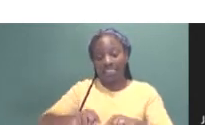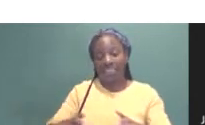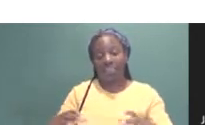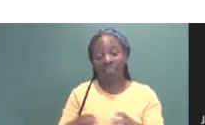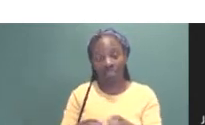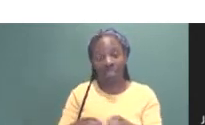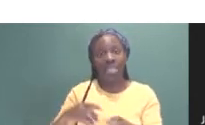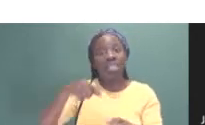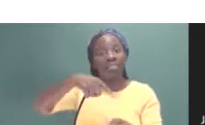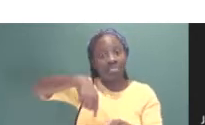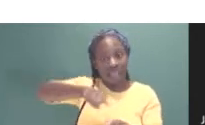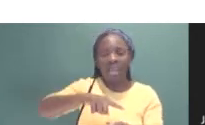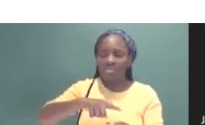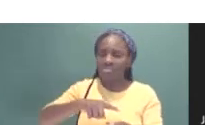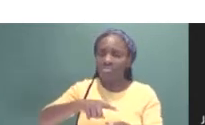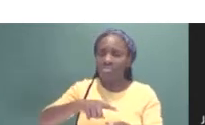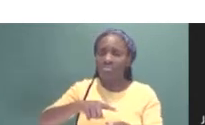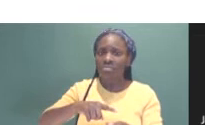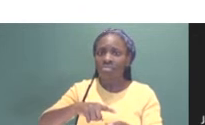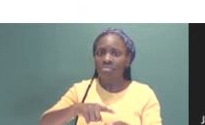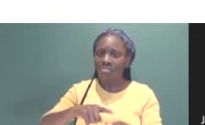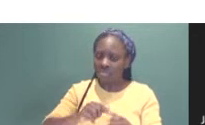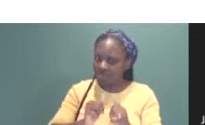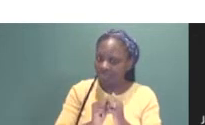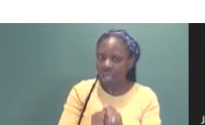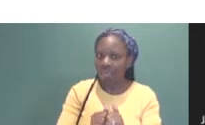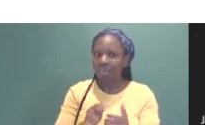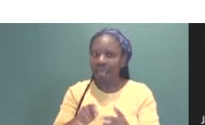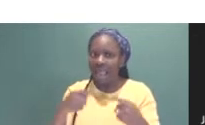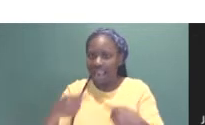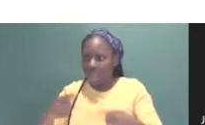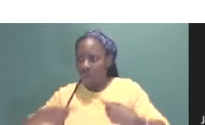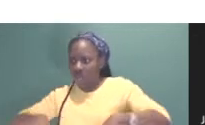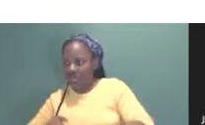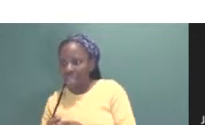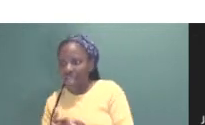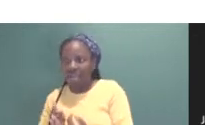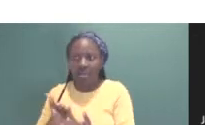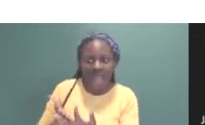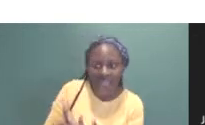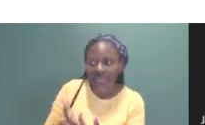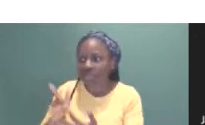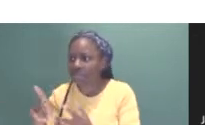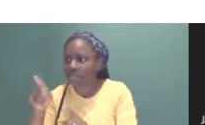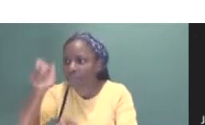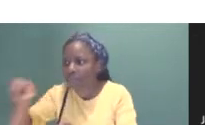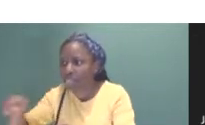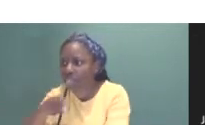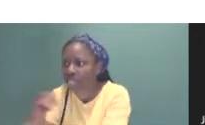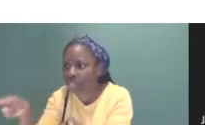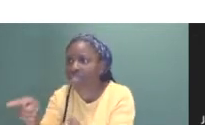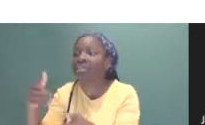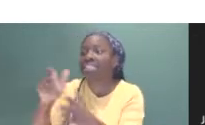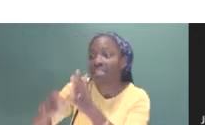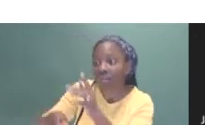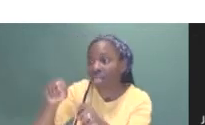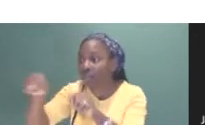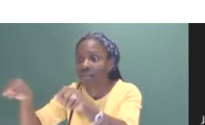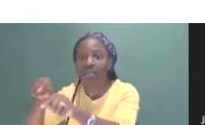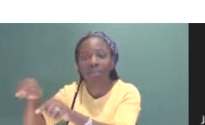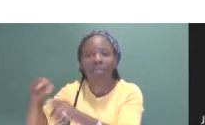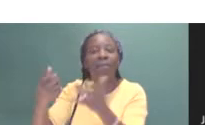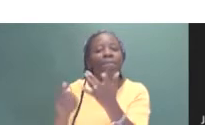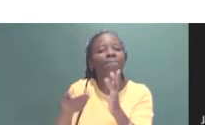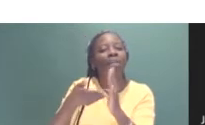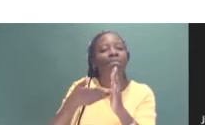were instrumental in getting us access to people with disabilities, and also other